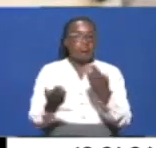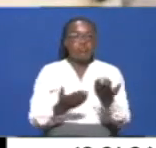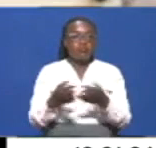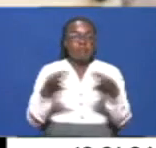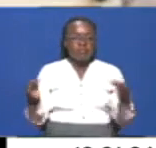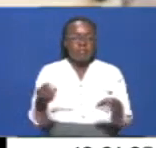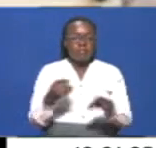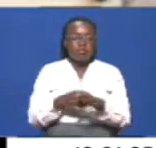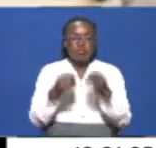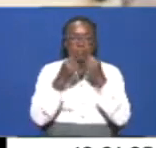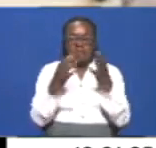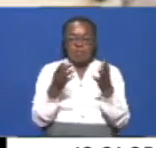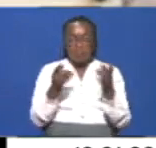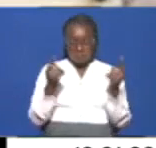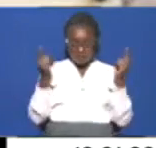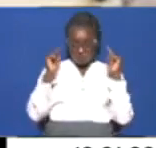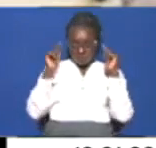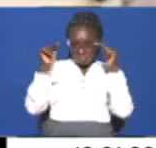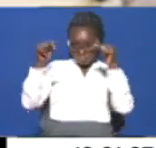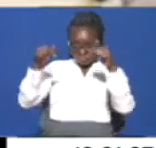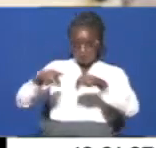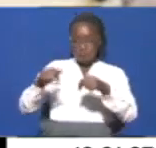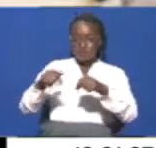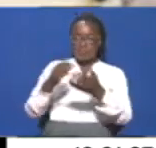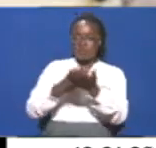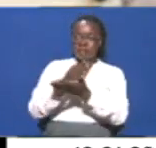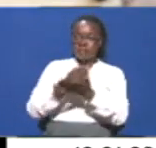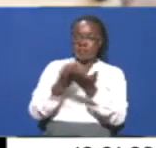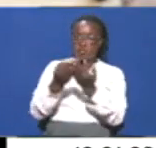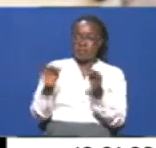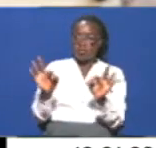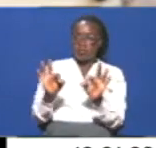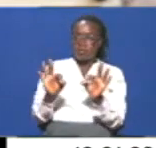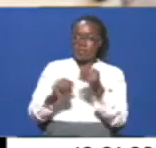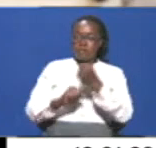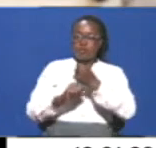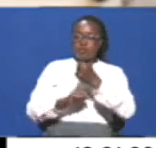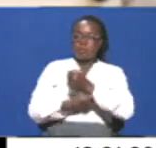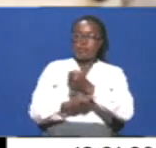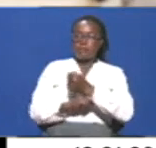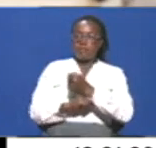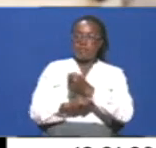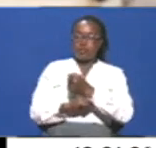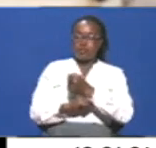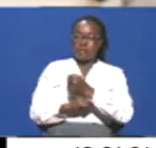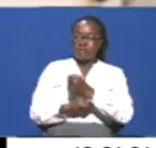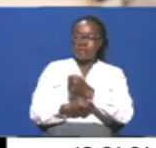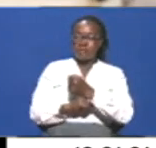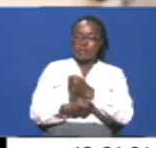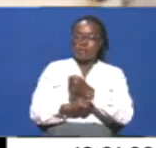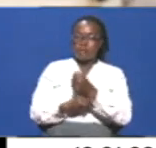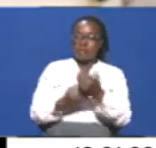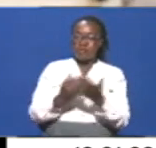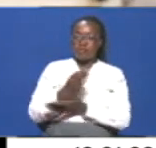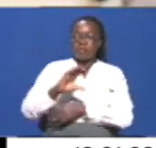and that's why we are here to do these cataract surgeries for free, sponsored by our sponsors and through the